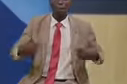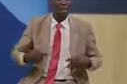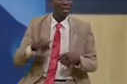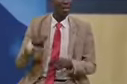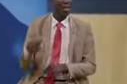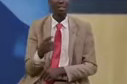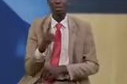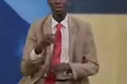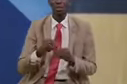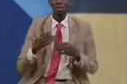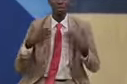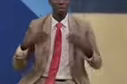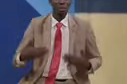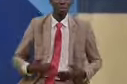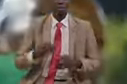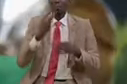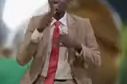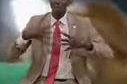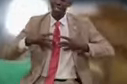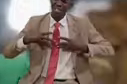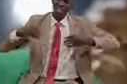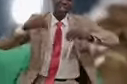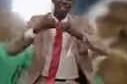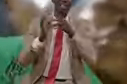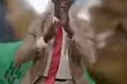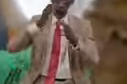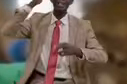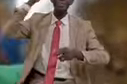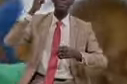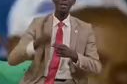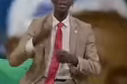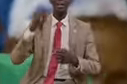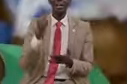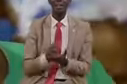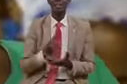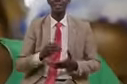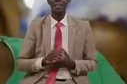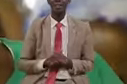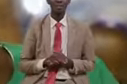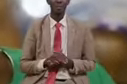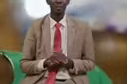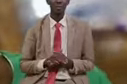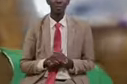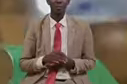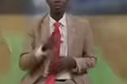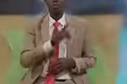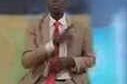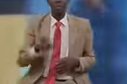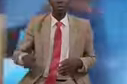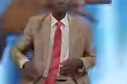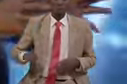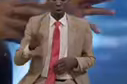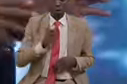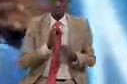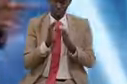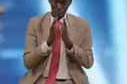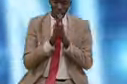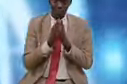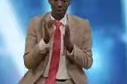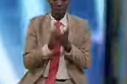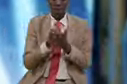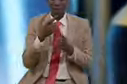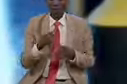be healed in Jesus' name. Lord, I pray that the lameness